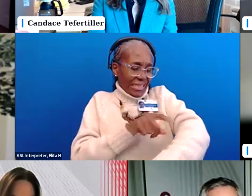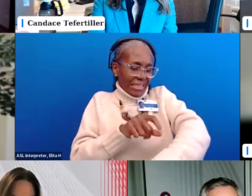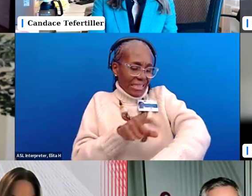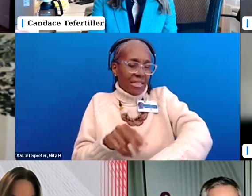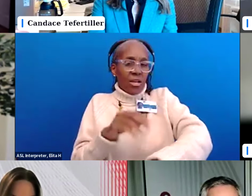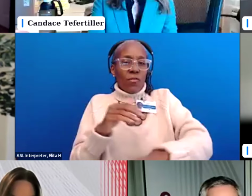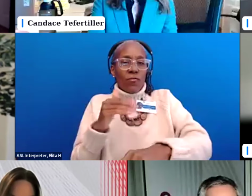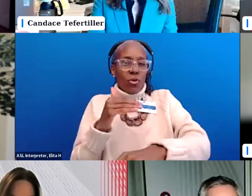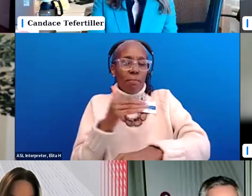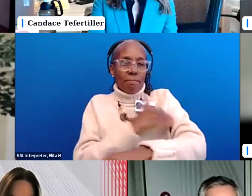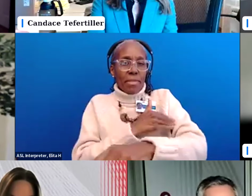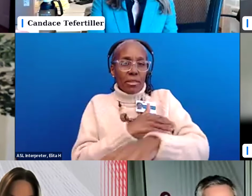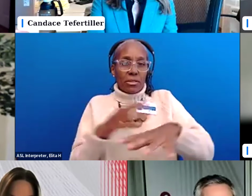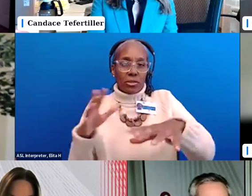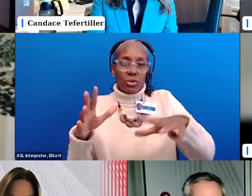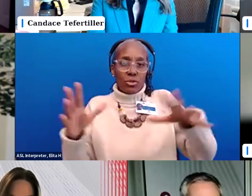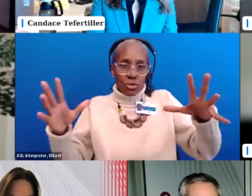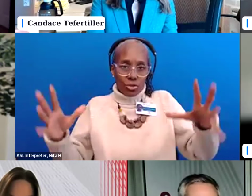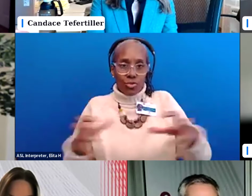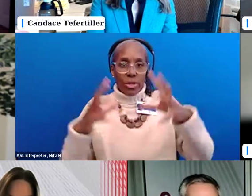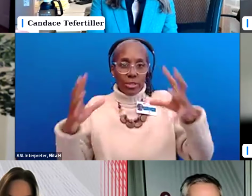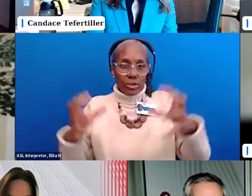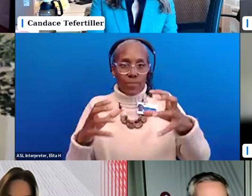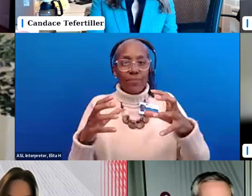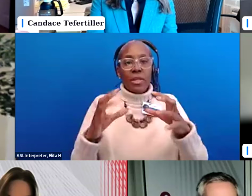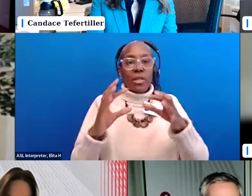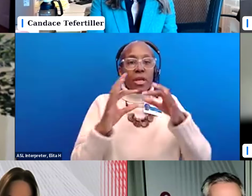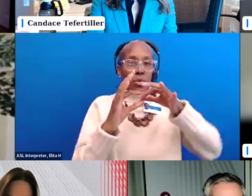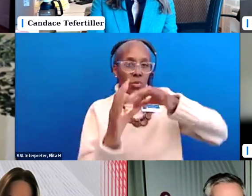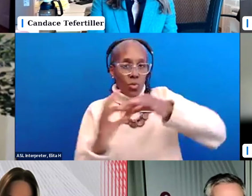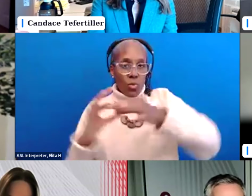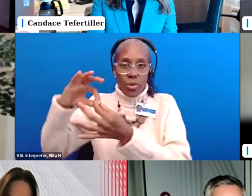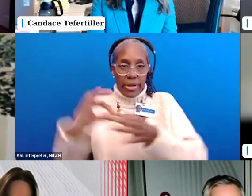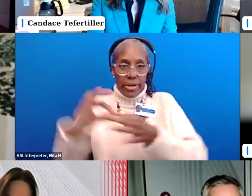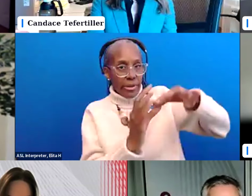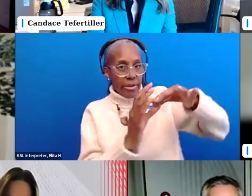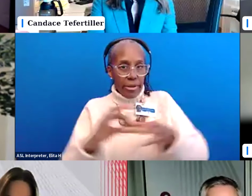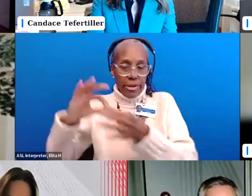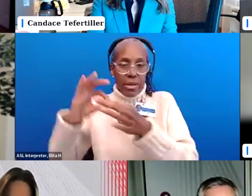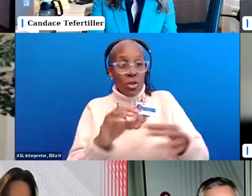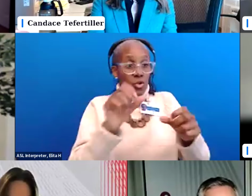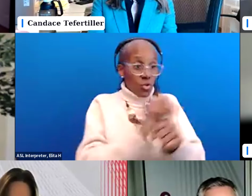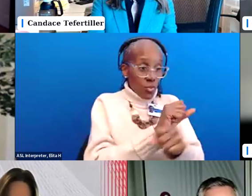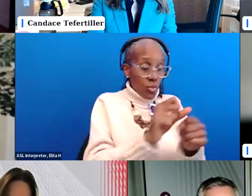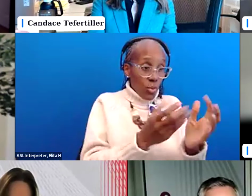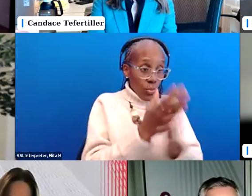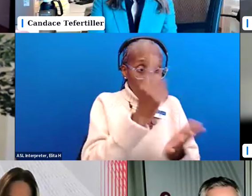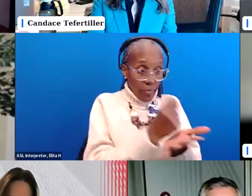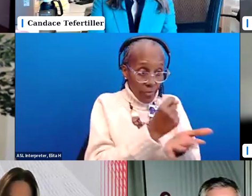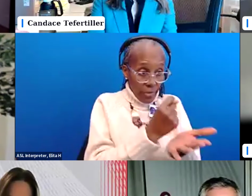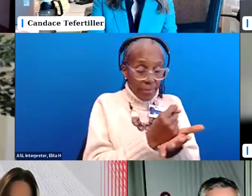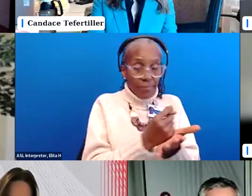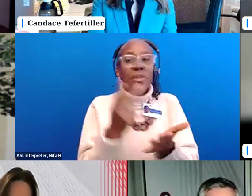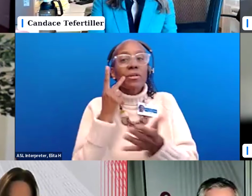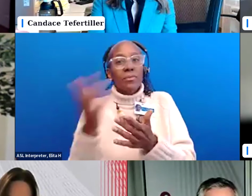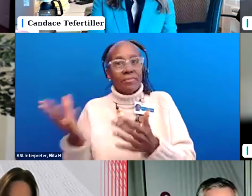muscle contraction from, especially in like in a coordinated movement. So being able to work on those tasks through therapy, I did see the benefits